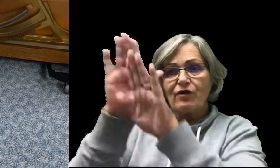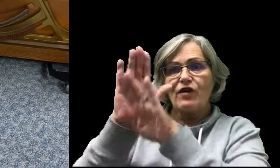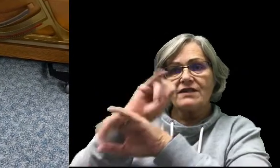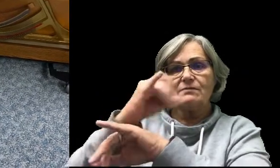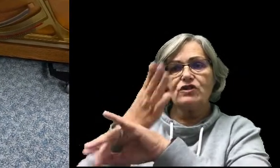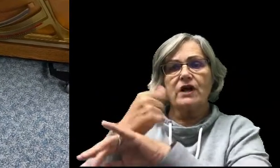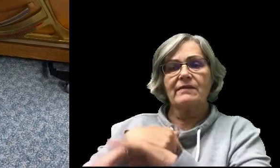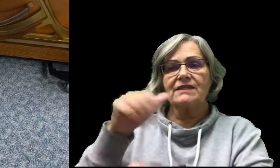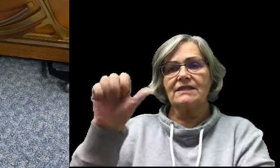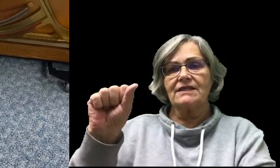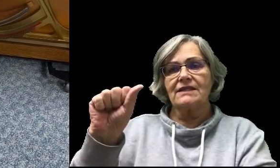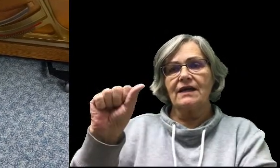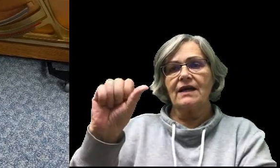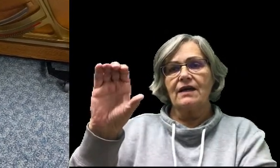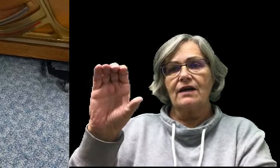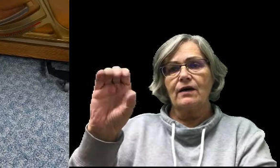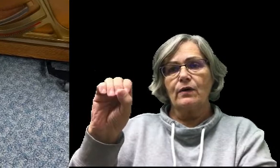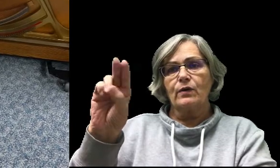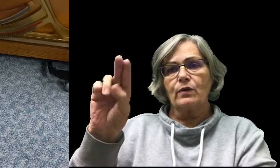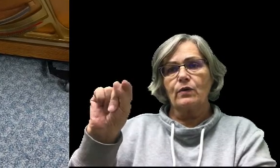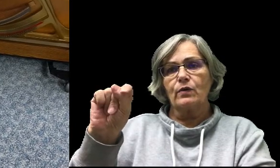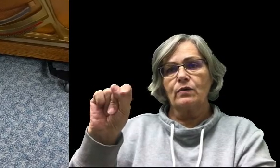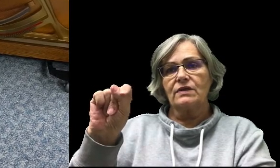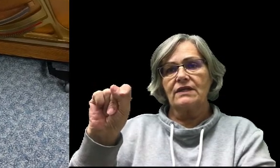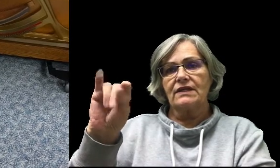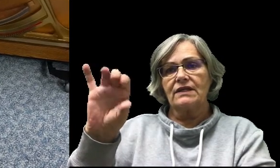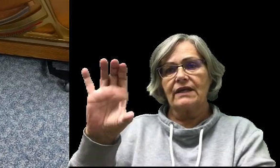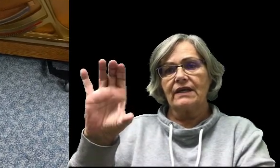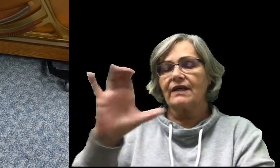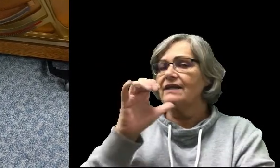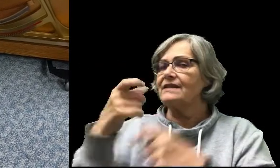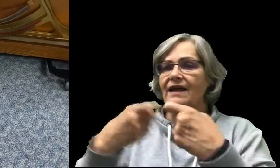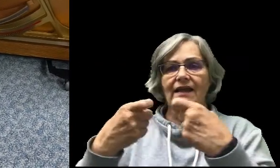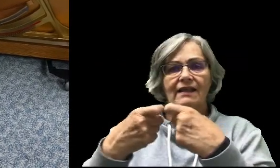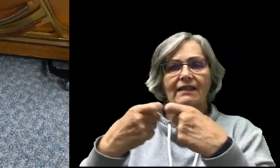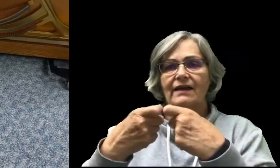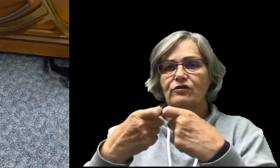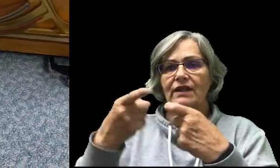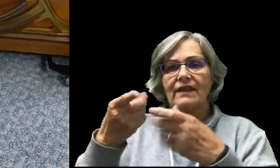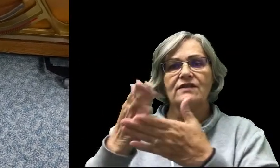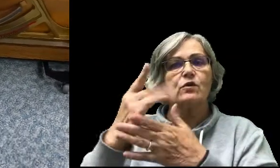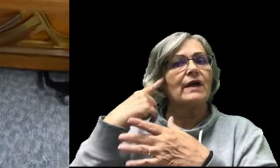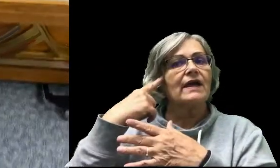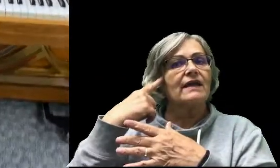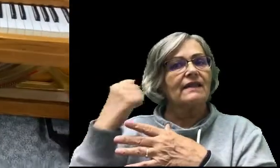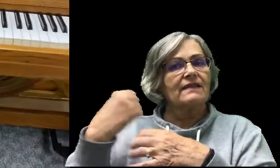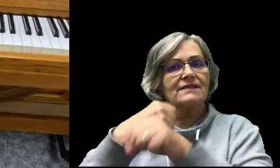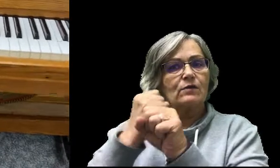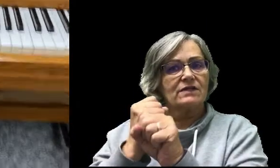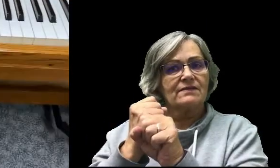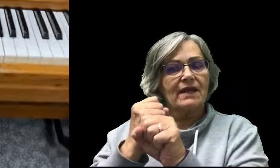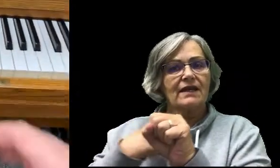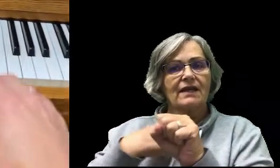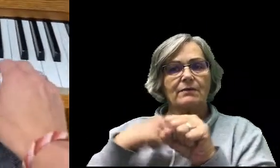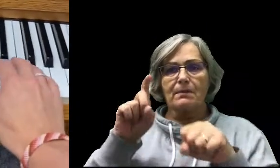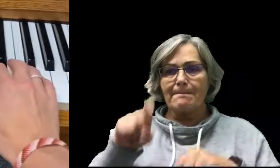is called an acoustic piano. It's not electric. So the acoustic is because of the way that the sound is made. I'm going to press